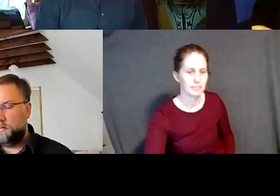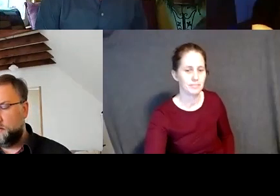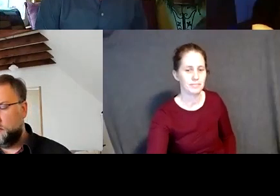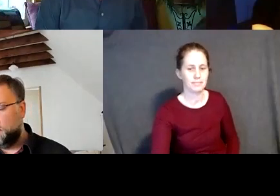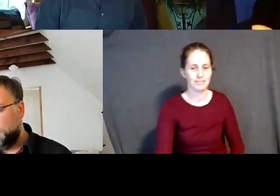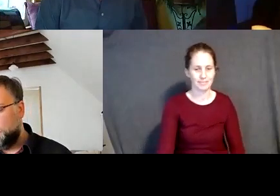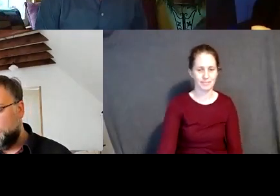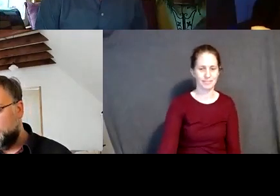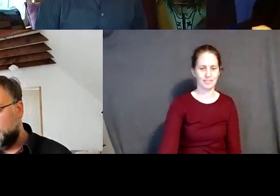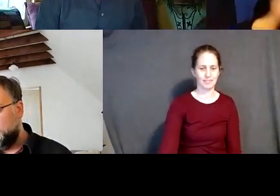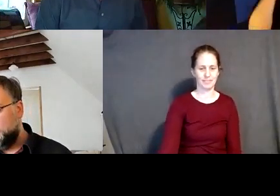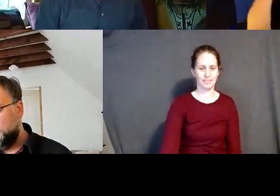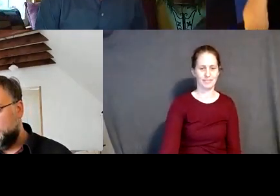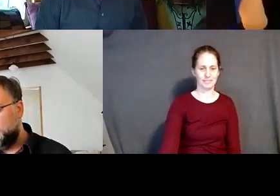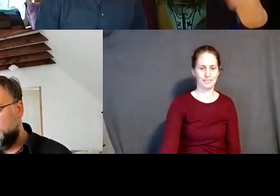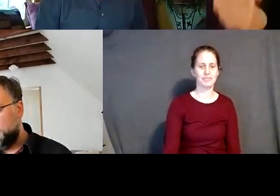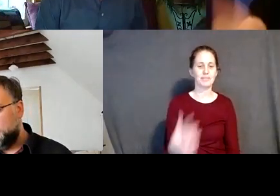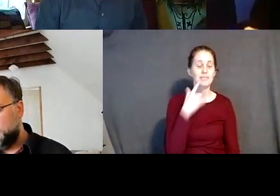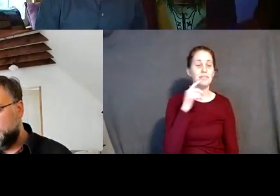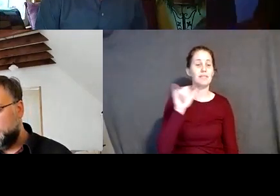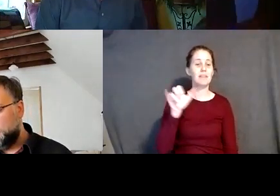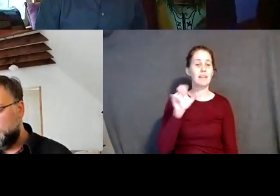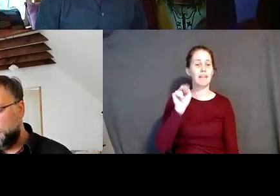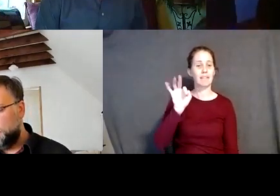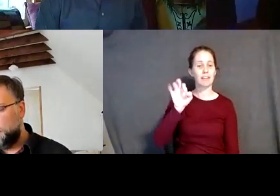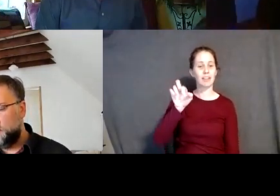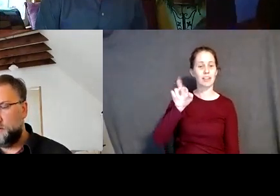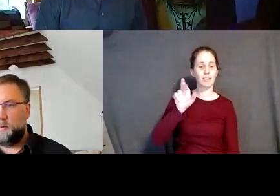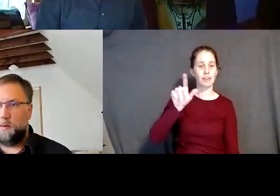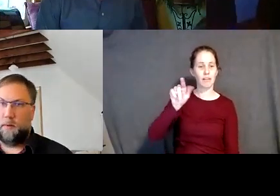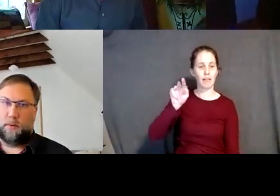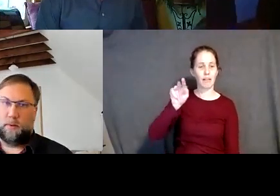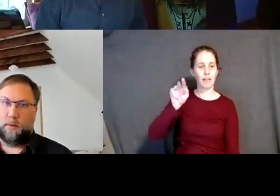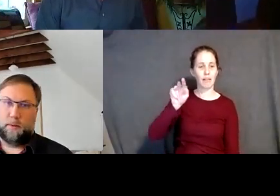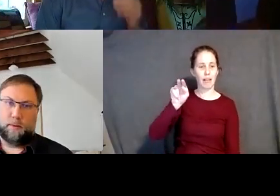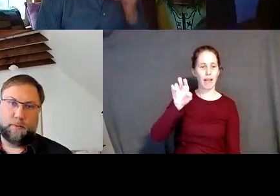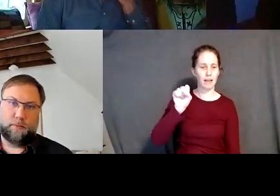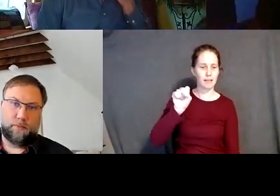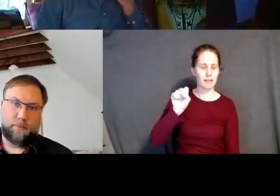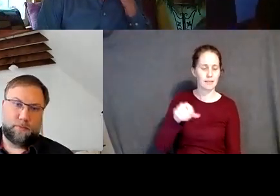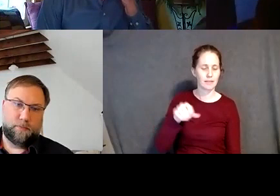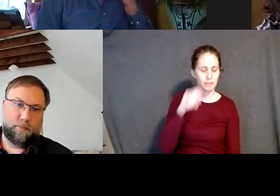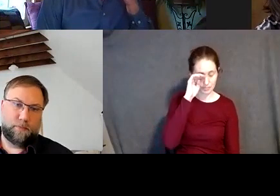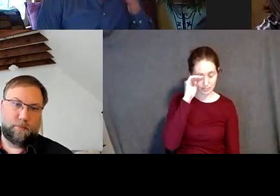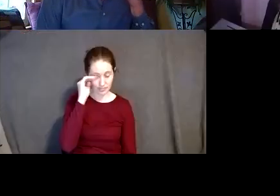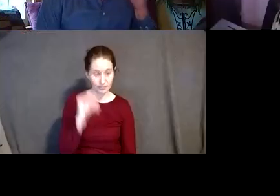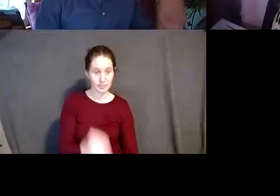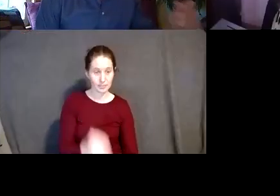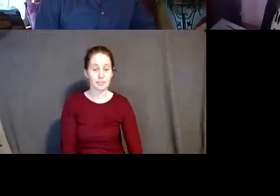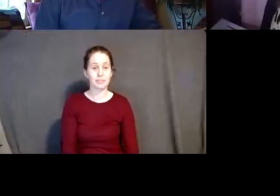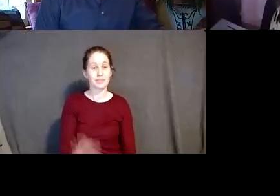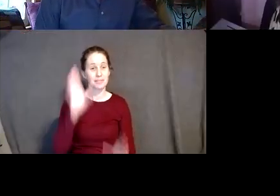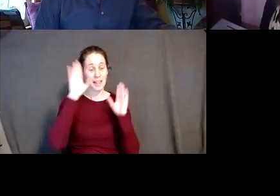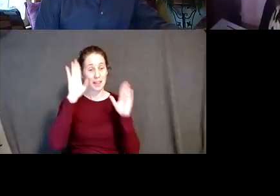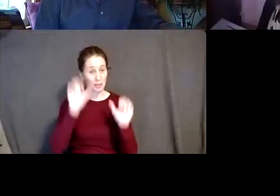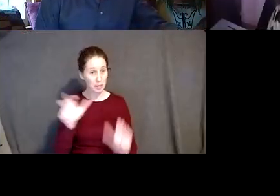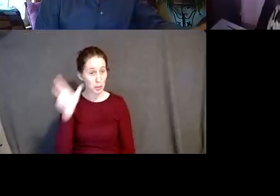The next speaker is Jennifer Lines, followed by Clara Weeble. Hey, all, can you